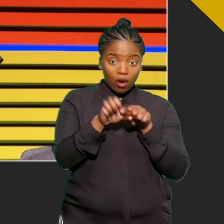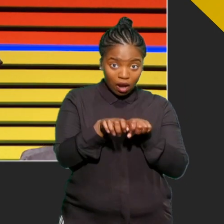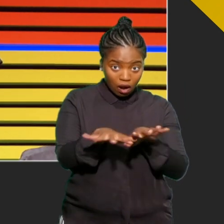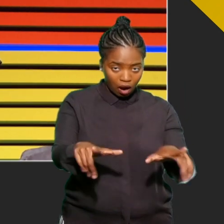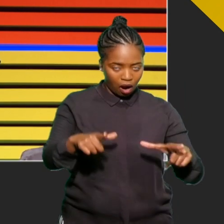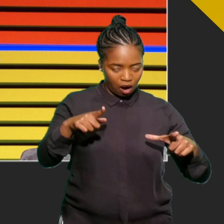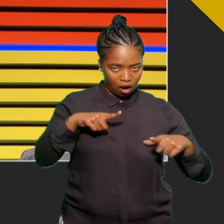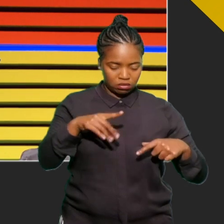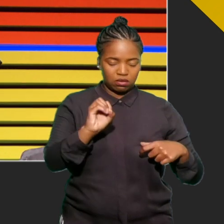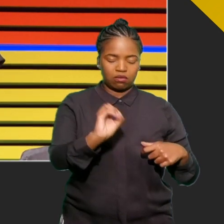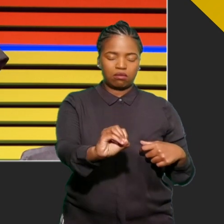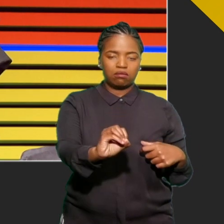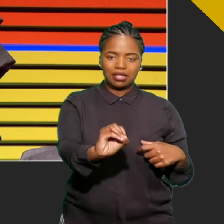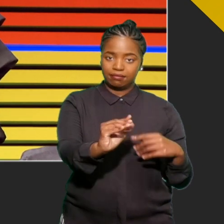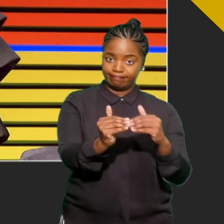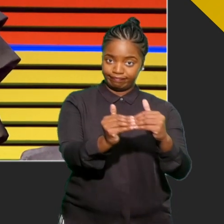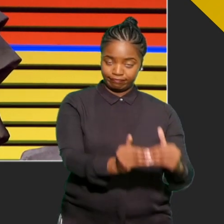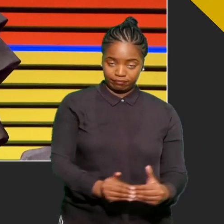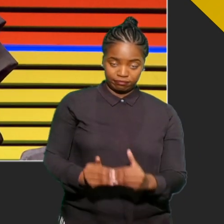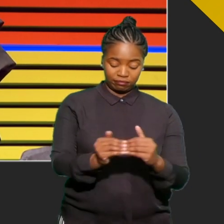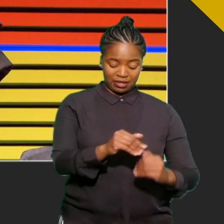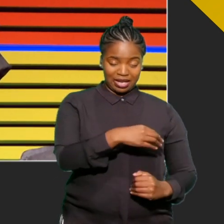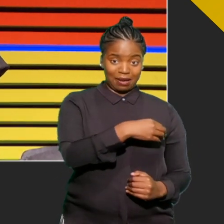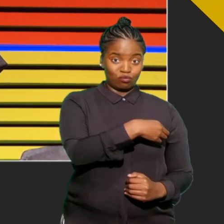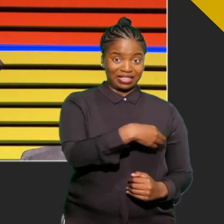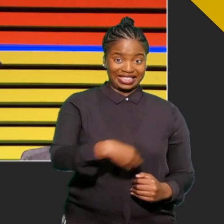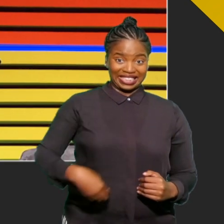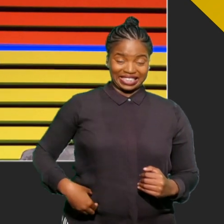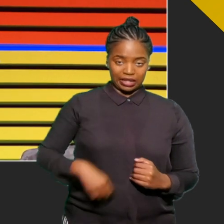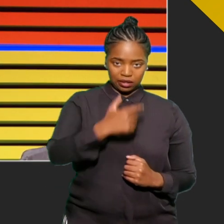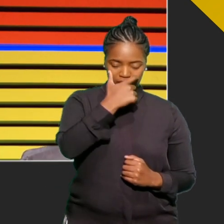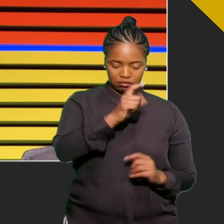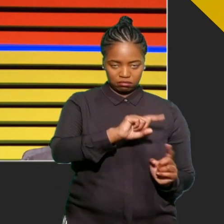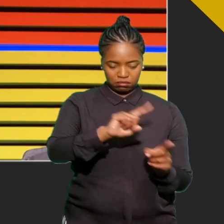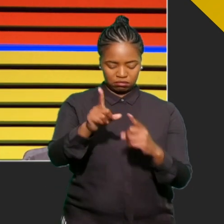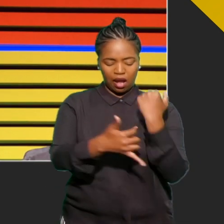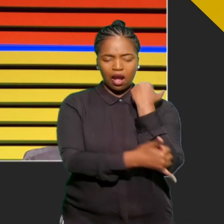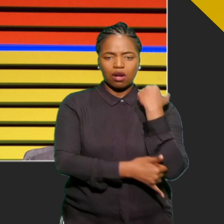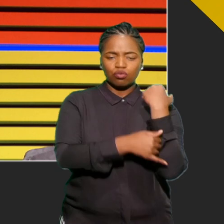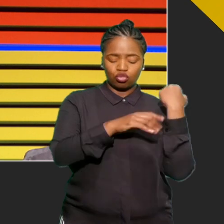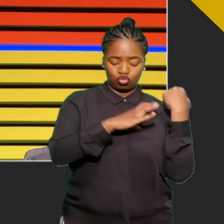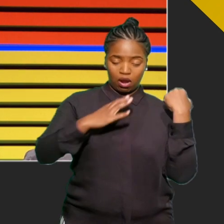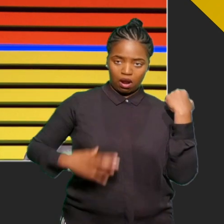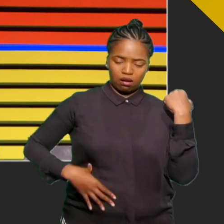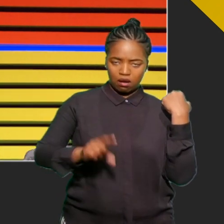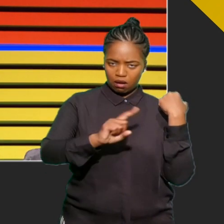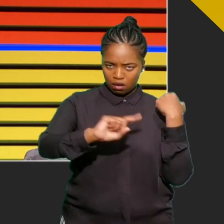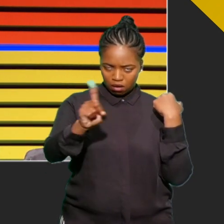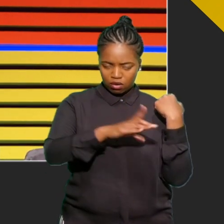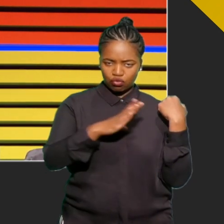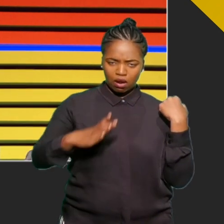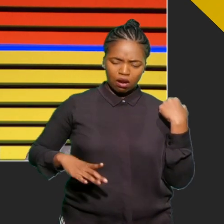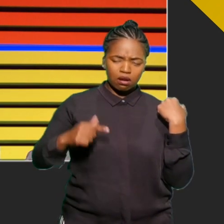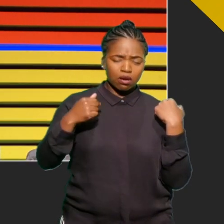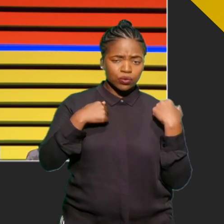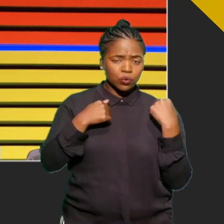that the president has sent through a group of people that are going to repatriate our young South Africans who are based in Wuhan, China. So